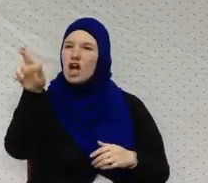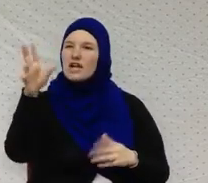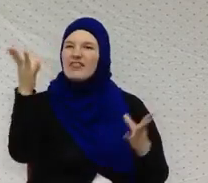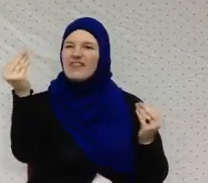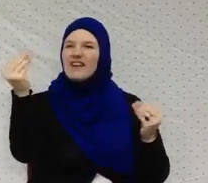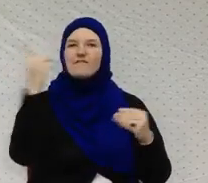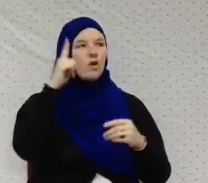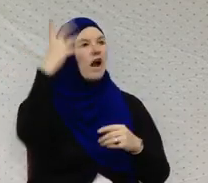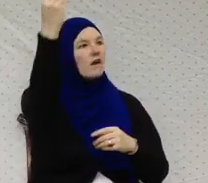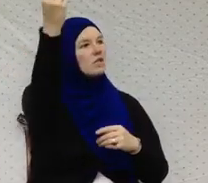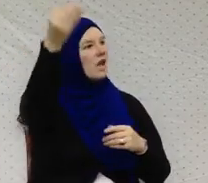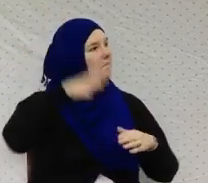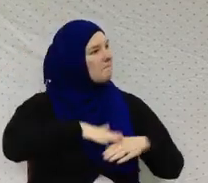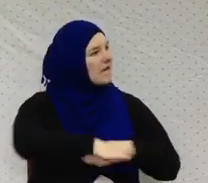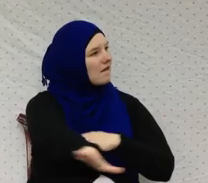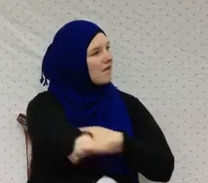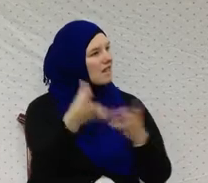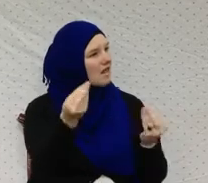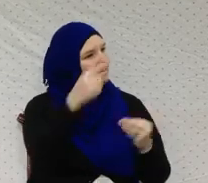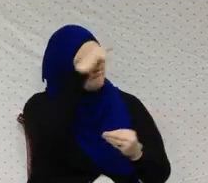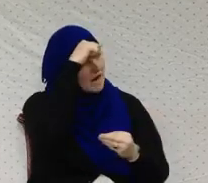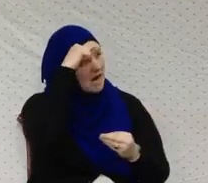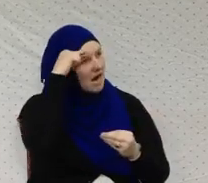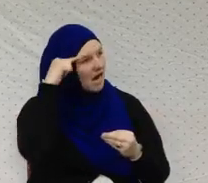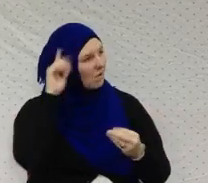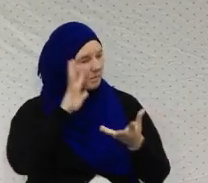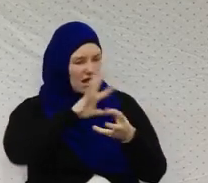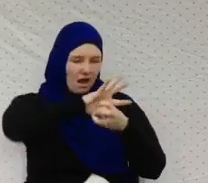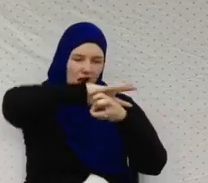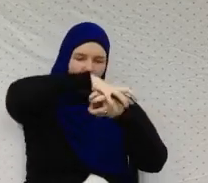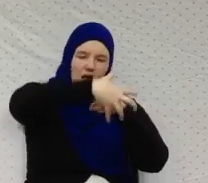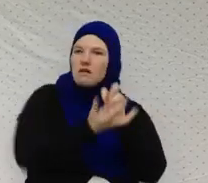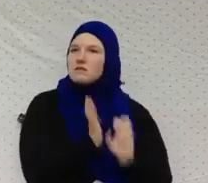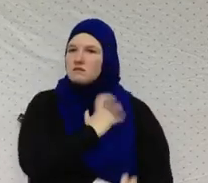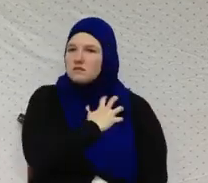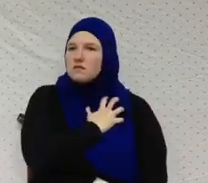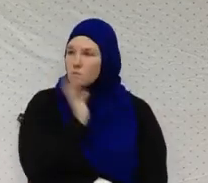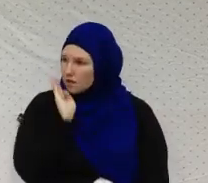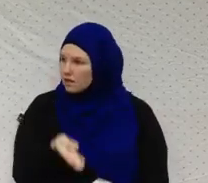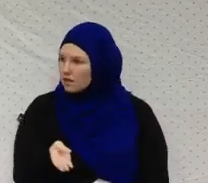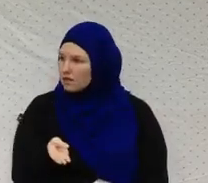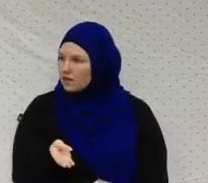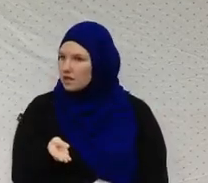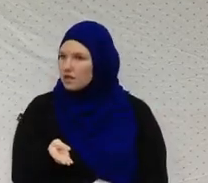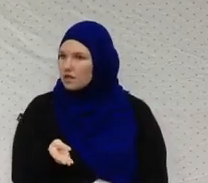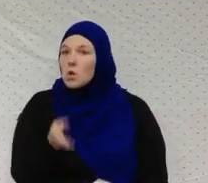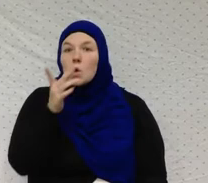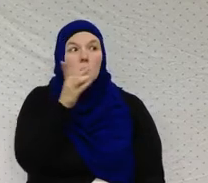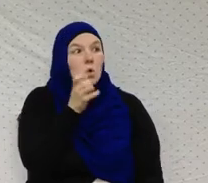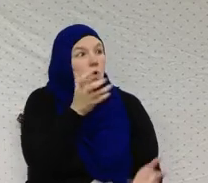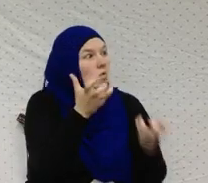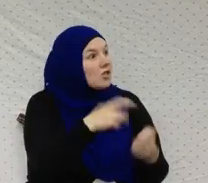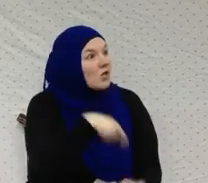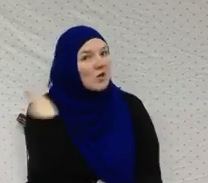is? It is a material used for asphalt. It's dark and it's bad. So